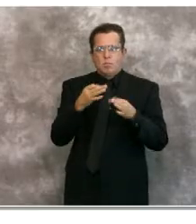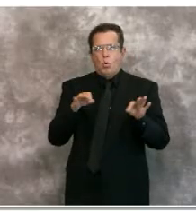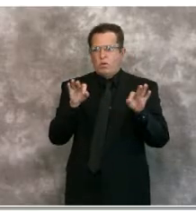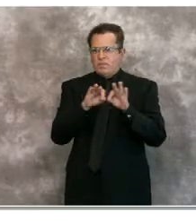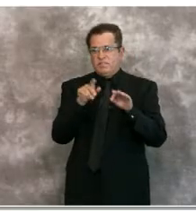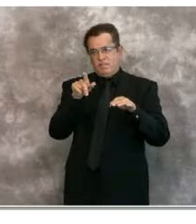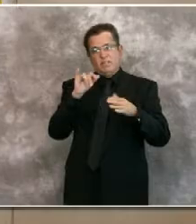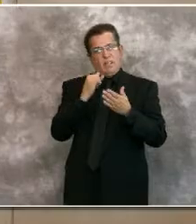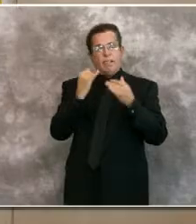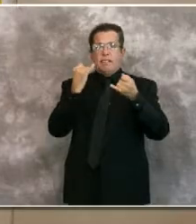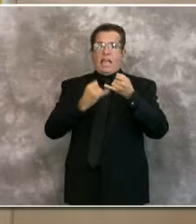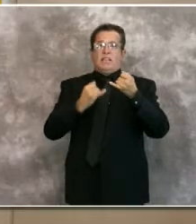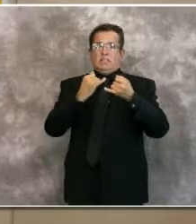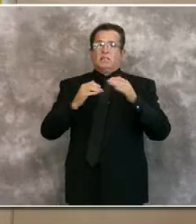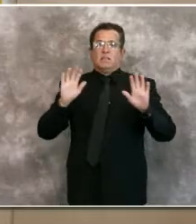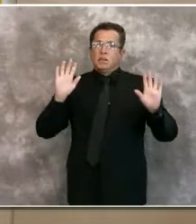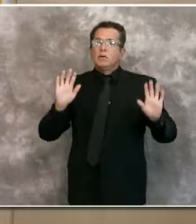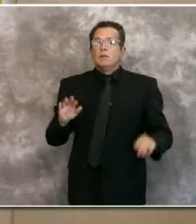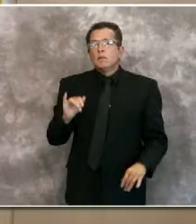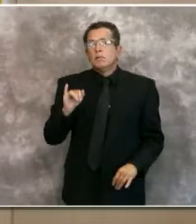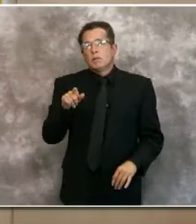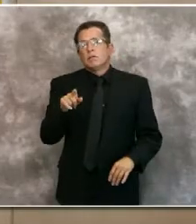our last slide.